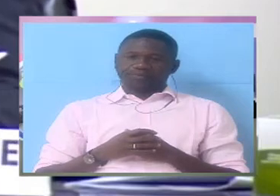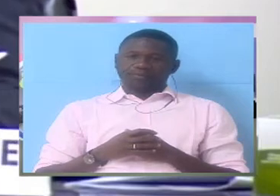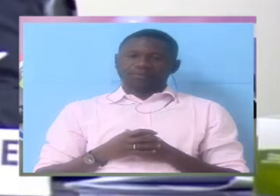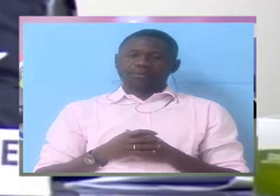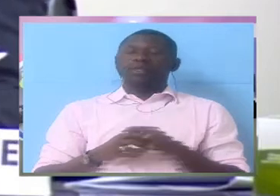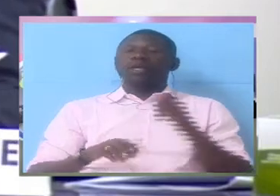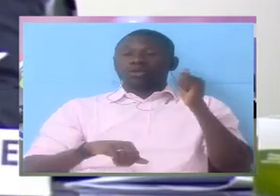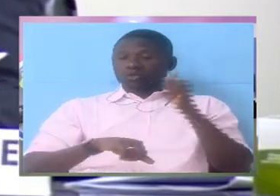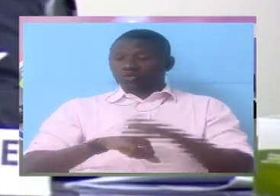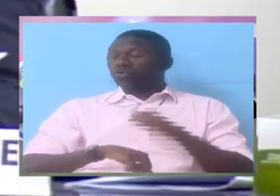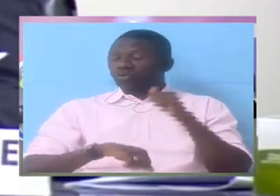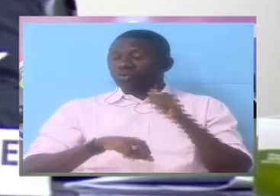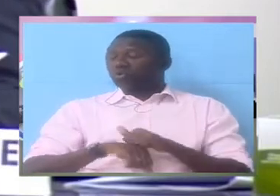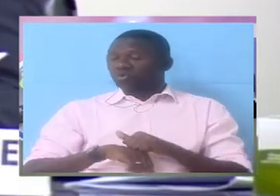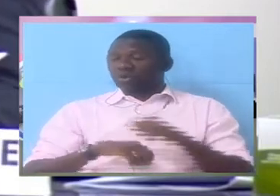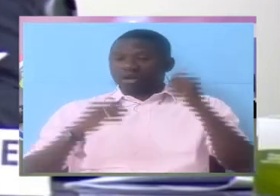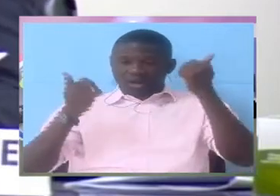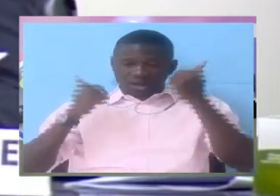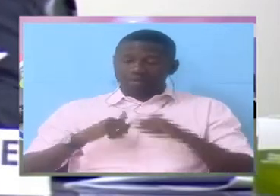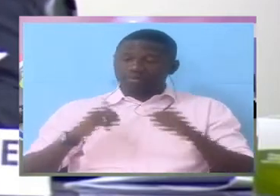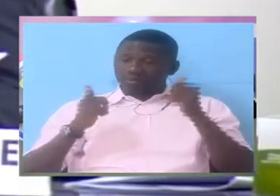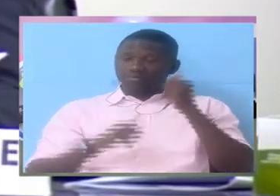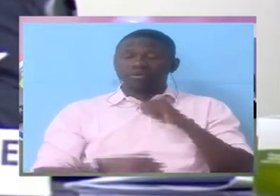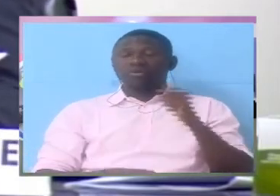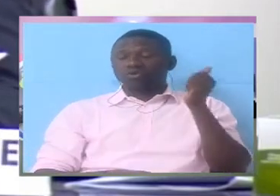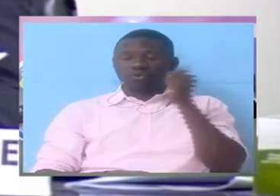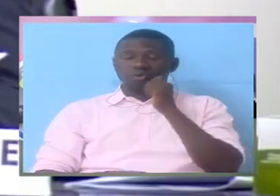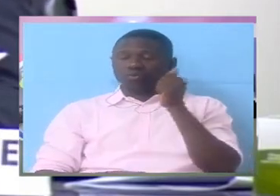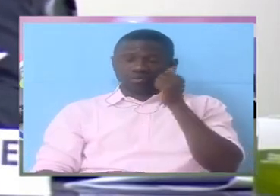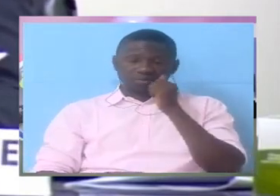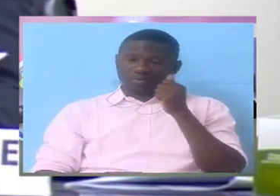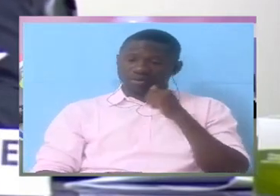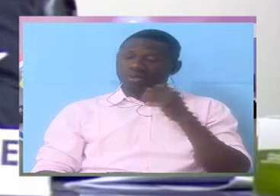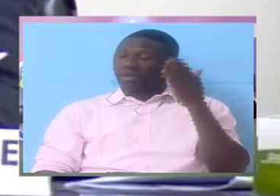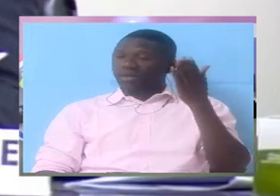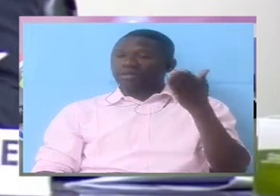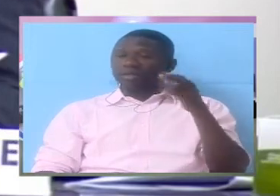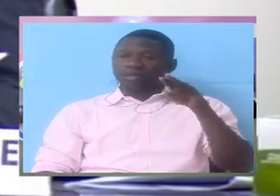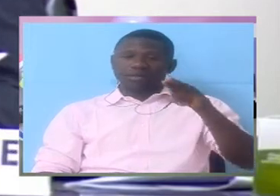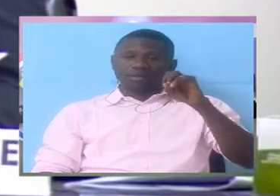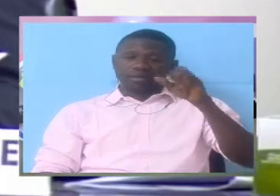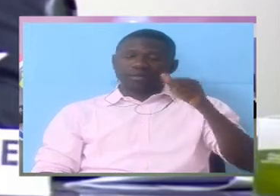Tortures were happening frequently at the NIA during your time.